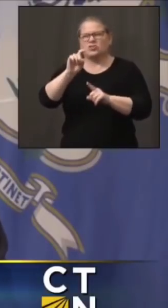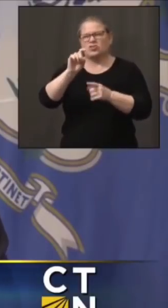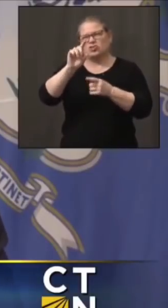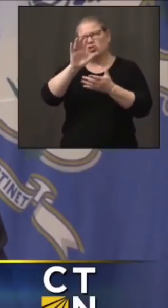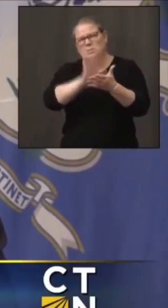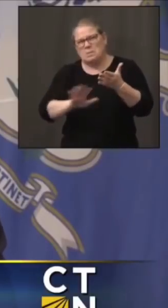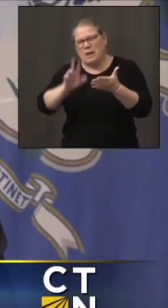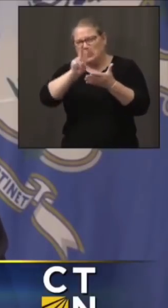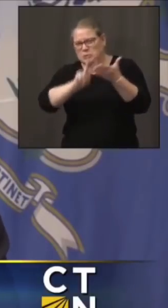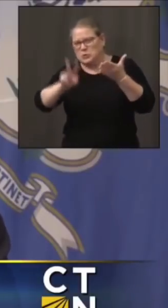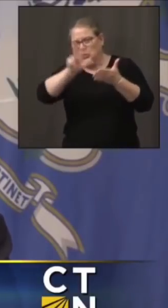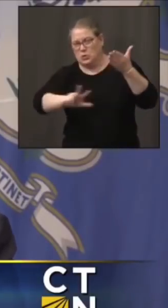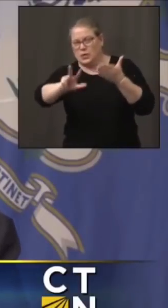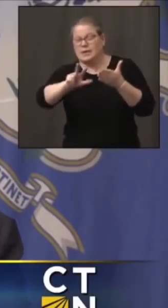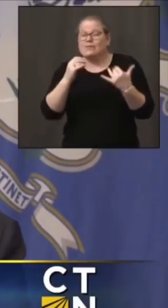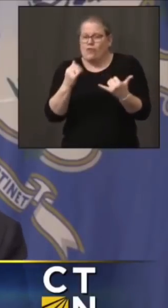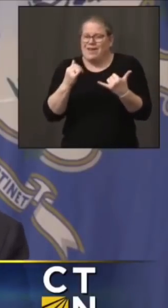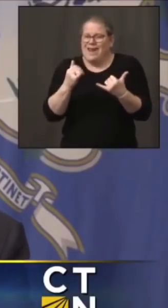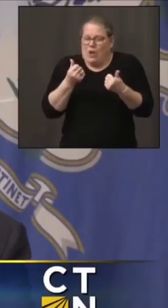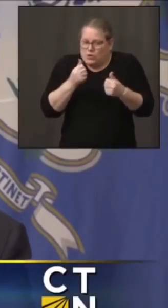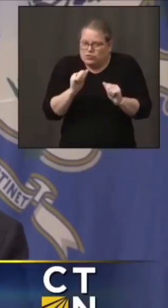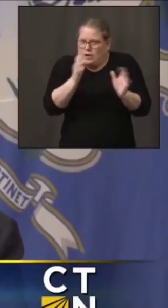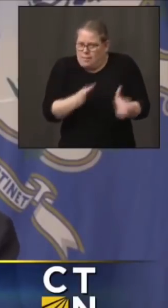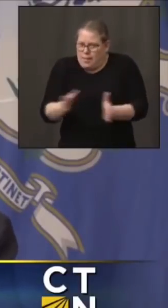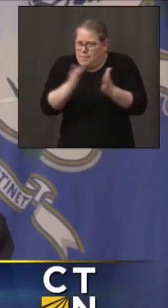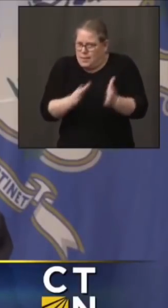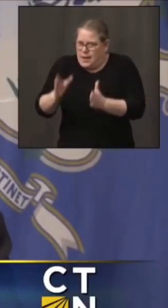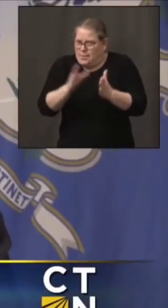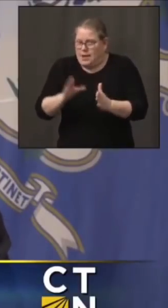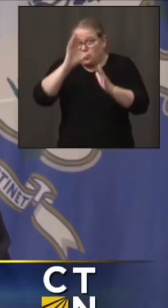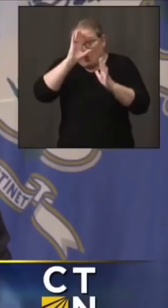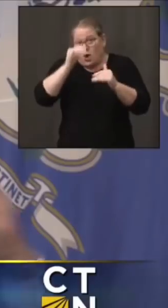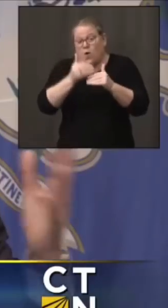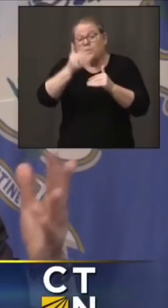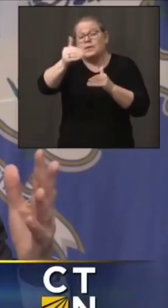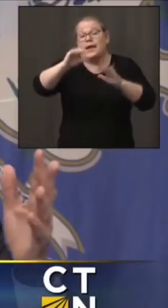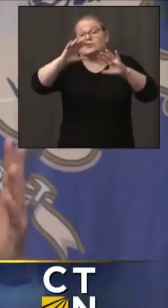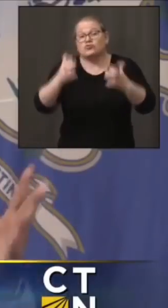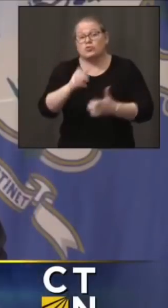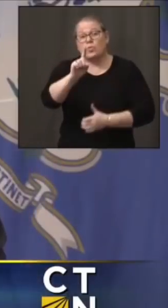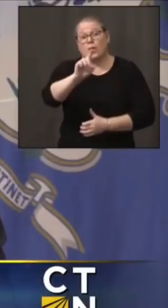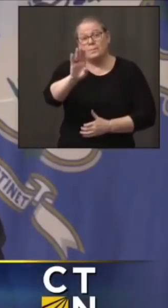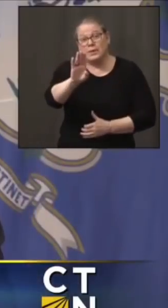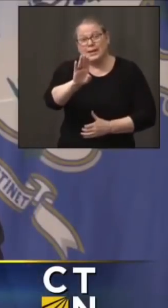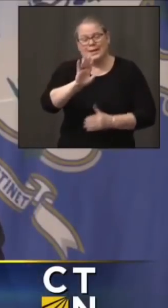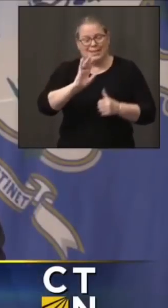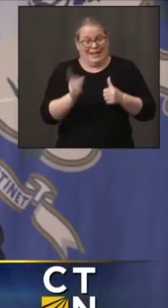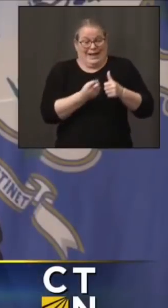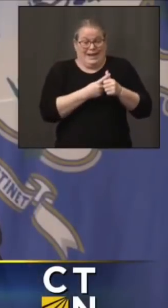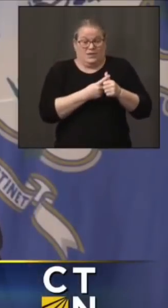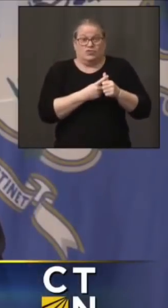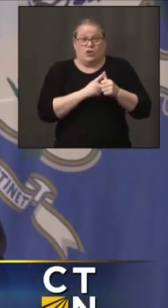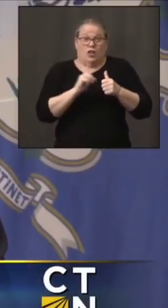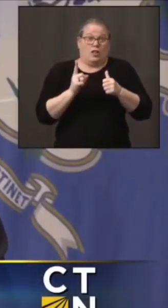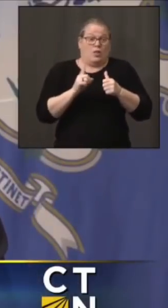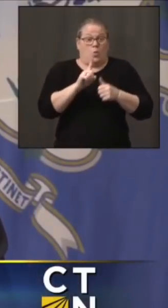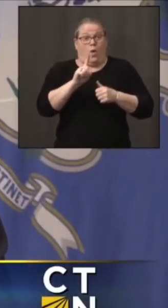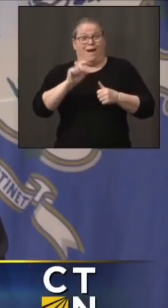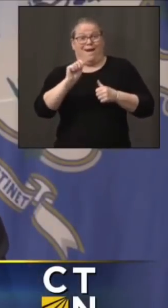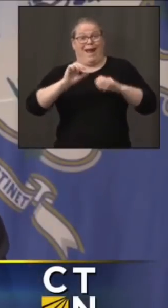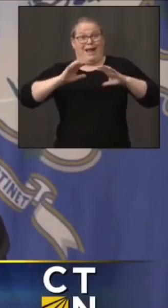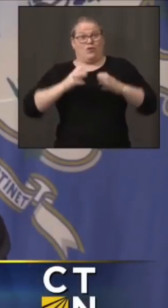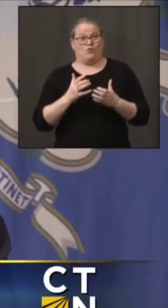up right now so that we move into phase 1B, the groups that are outside of that initial healthcare first responder